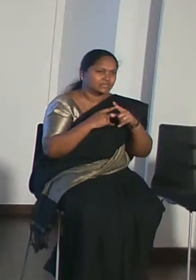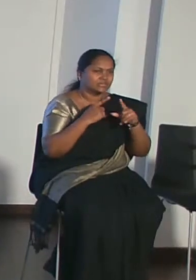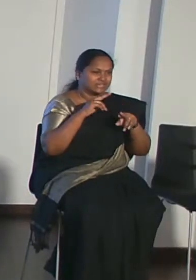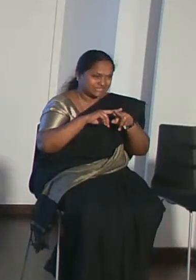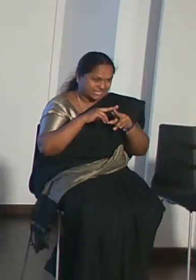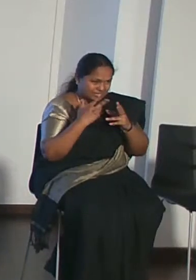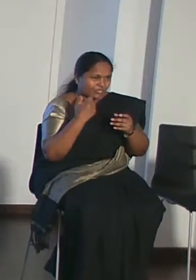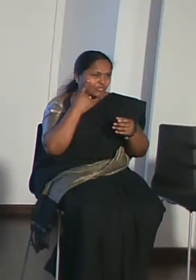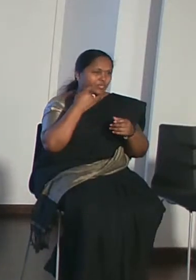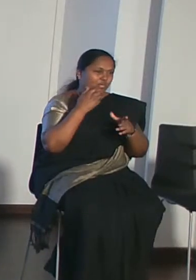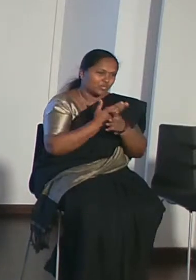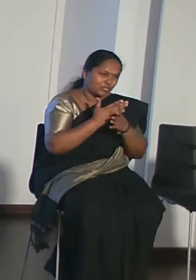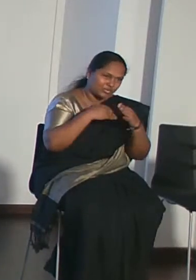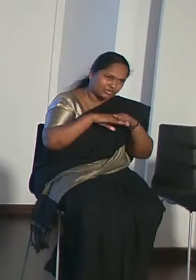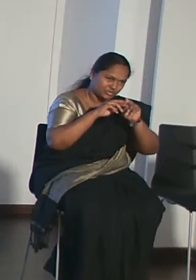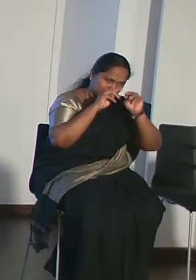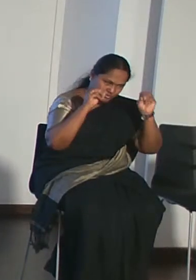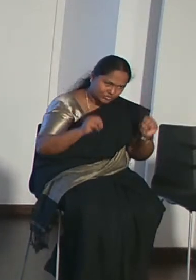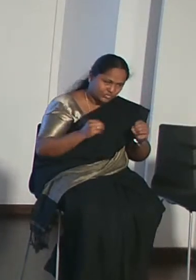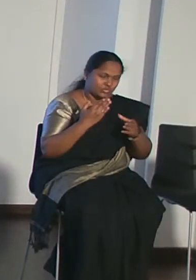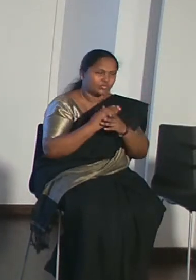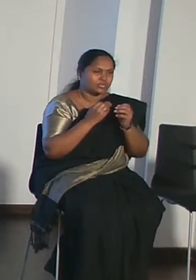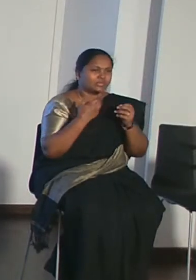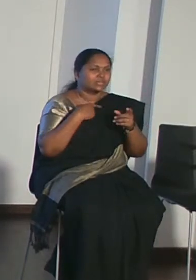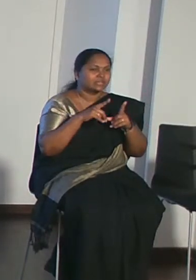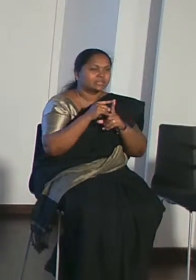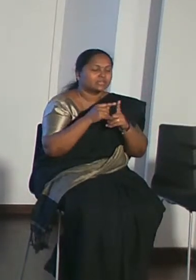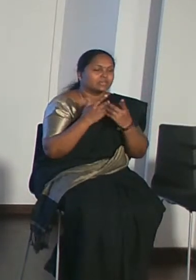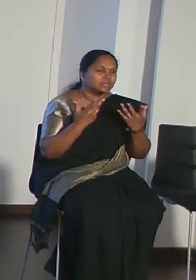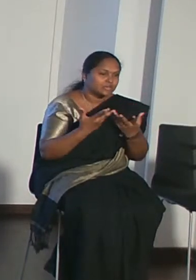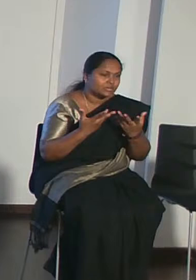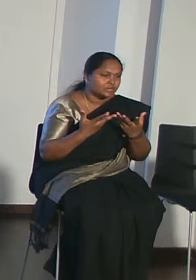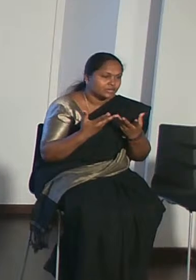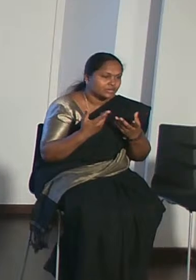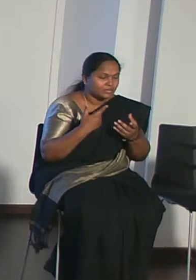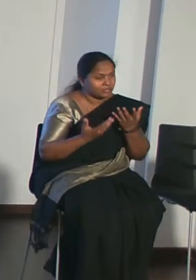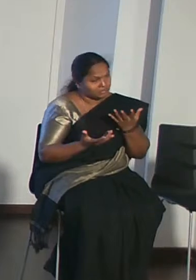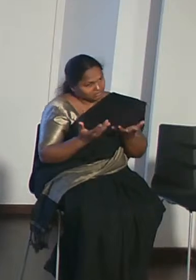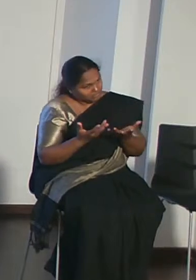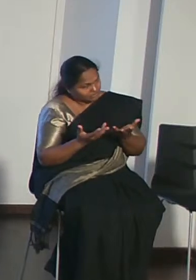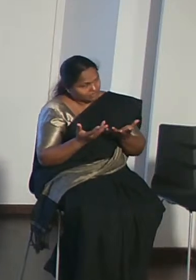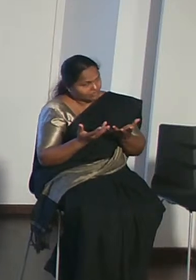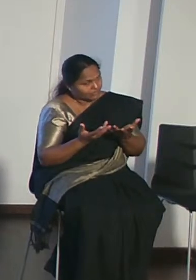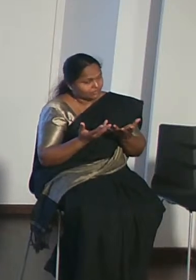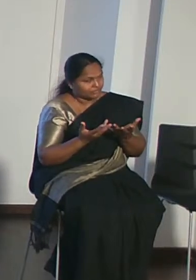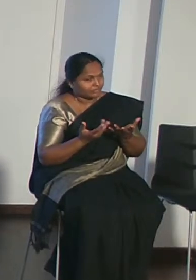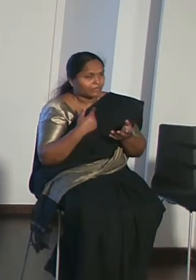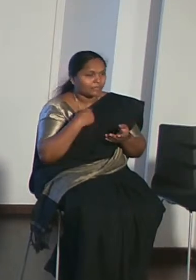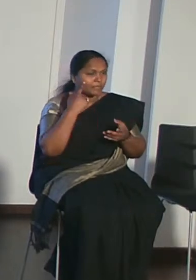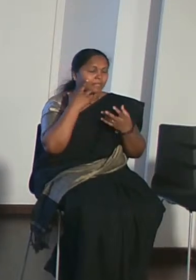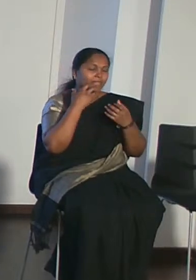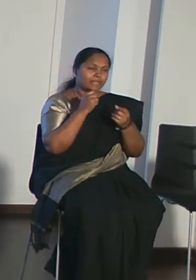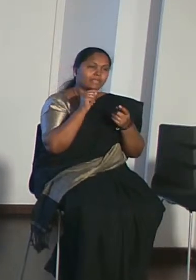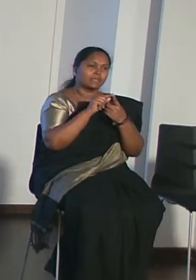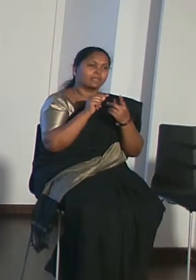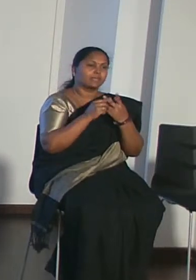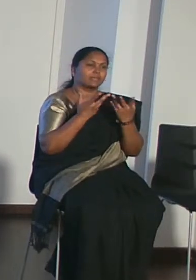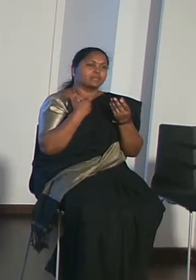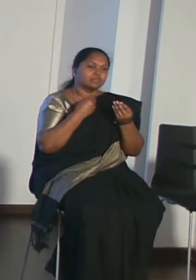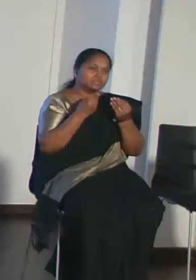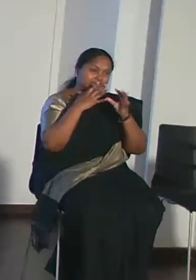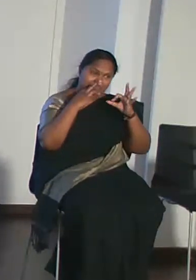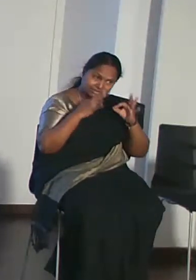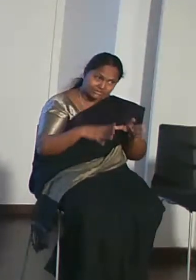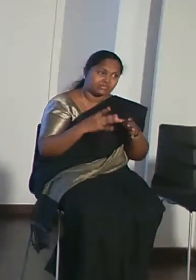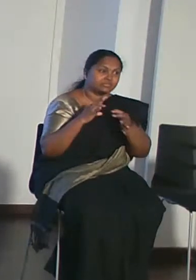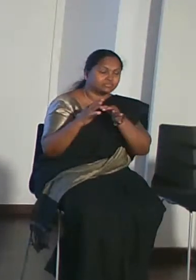workshop, doing this performance, film screening, whatever it may be. And at that point, it's a